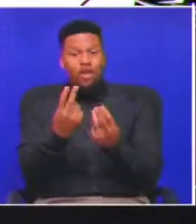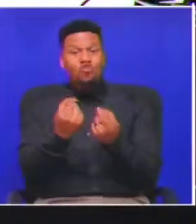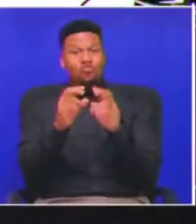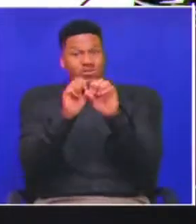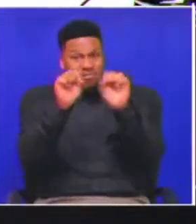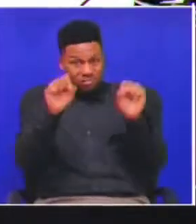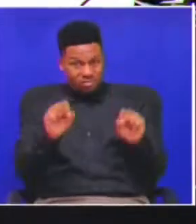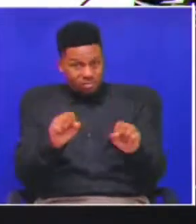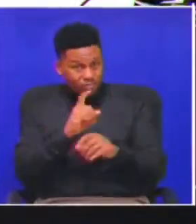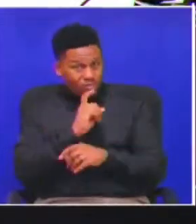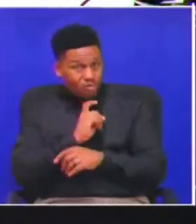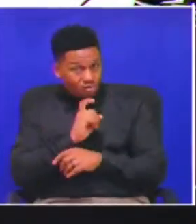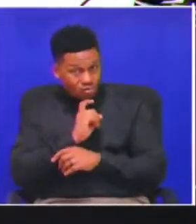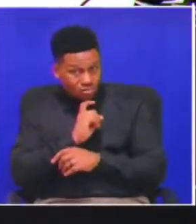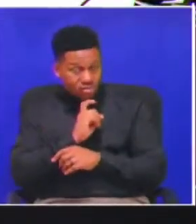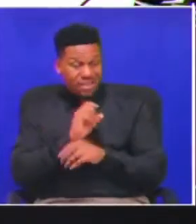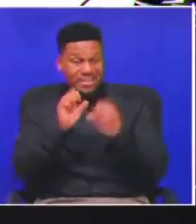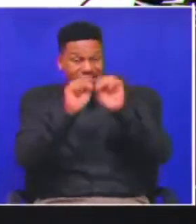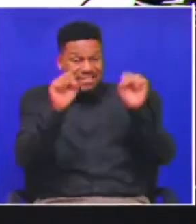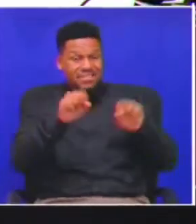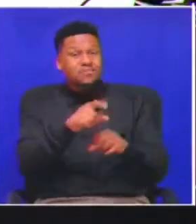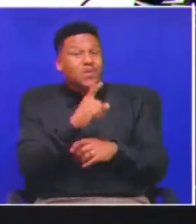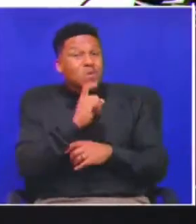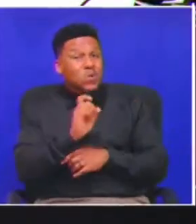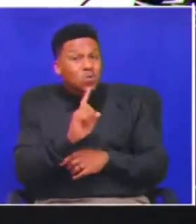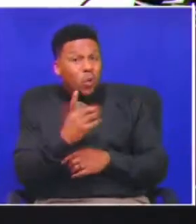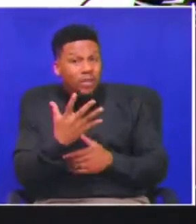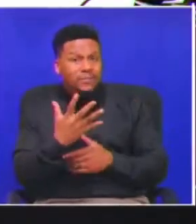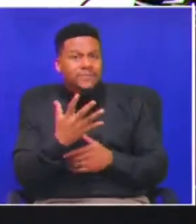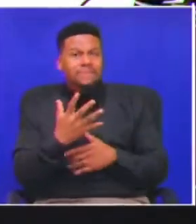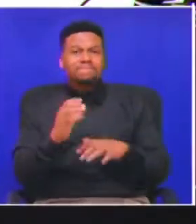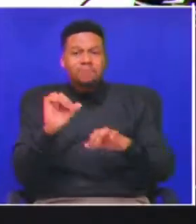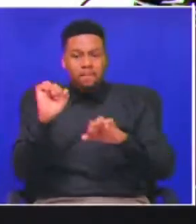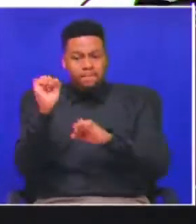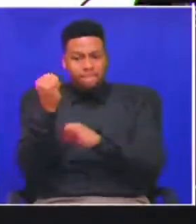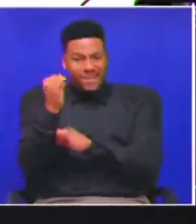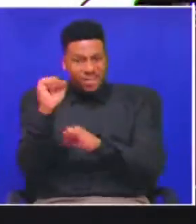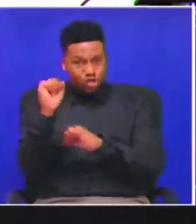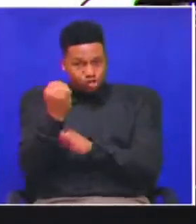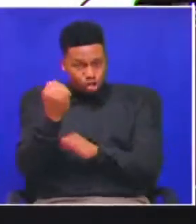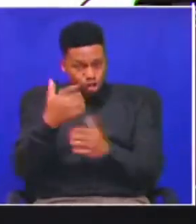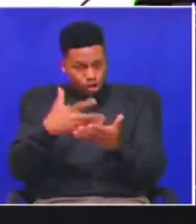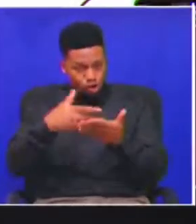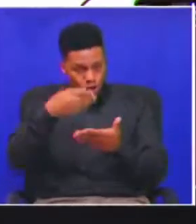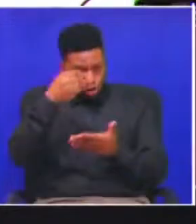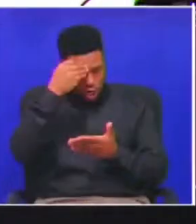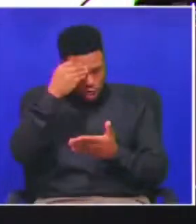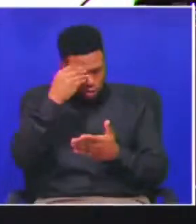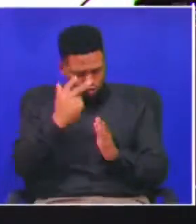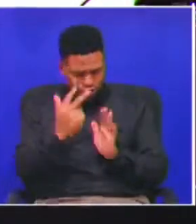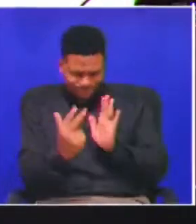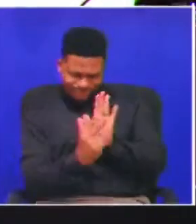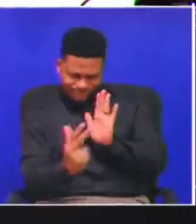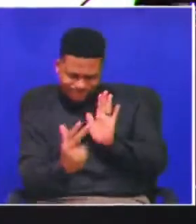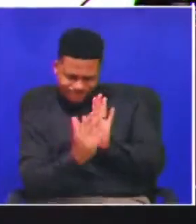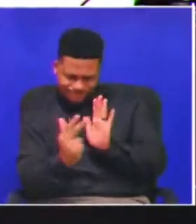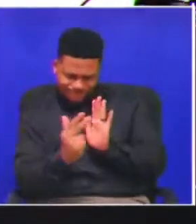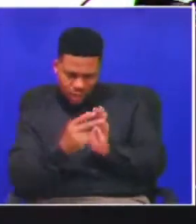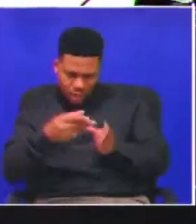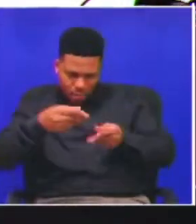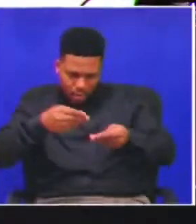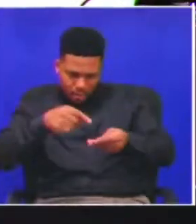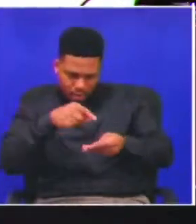which uses machine learning to verify the authenticity of documents and facial recognition to